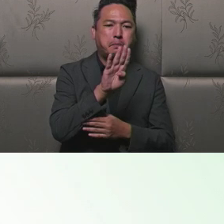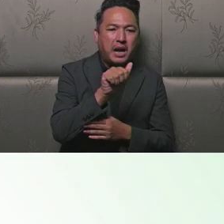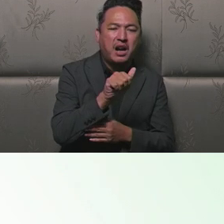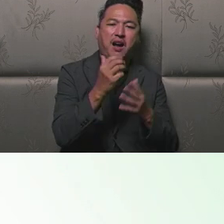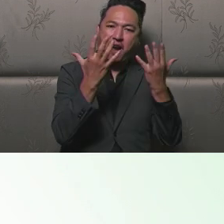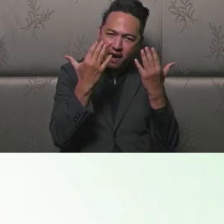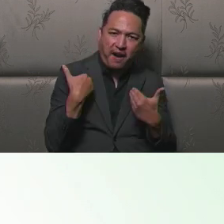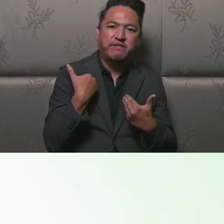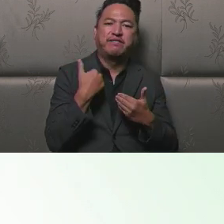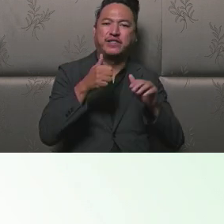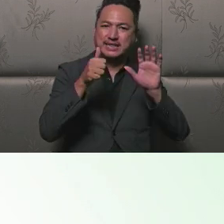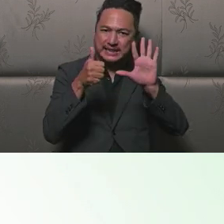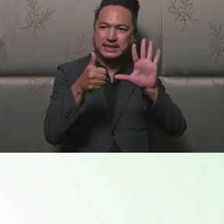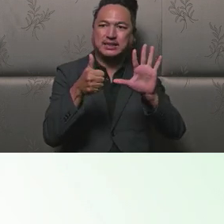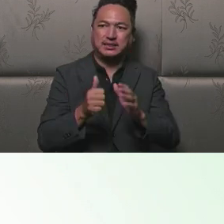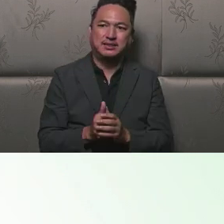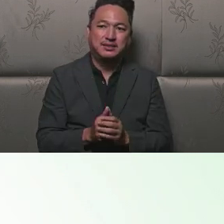degree.